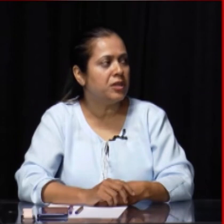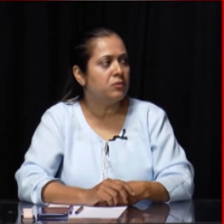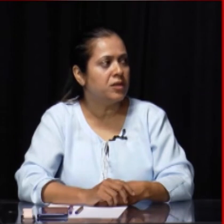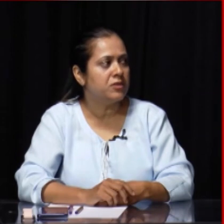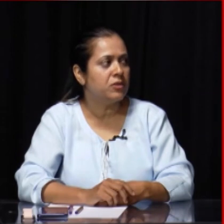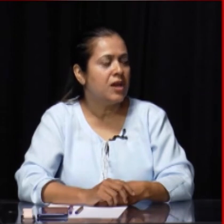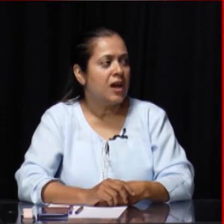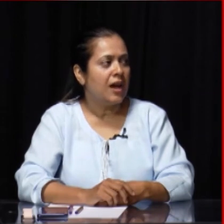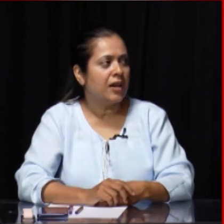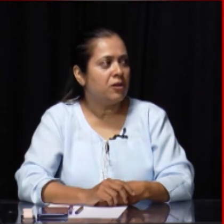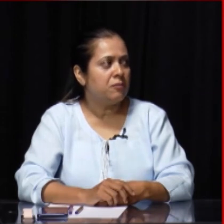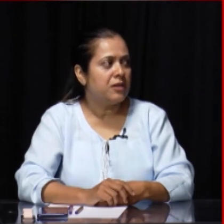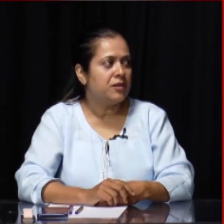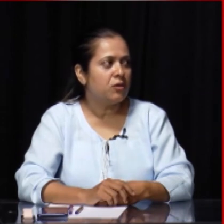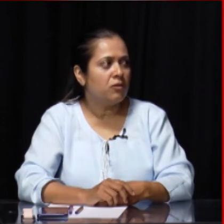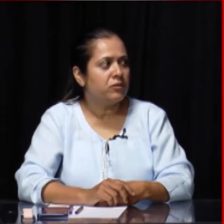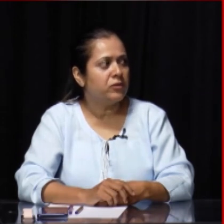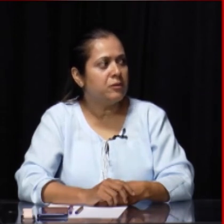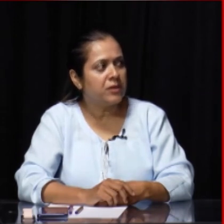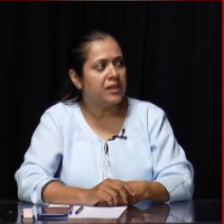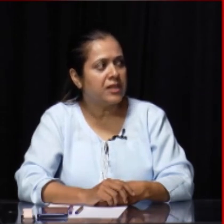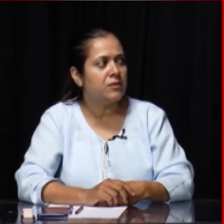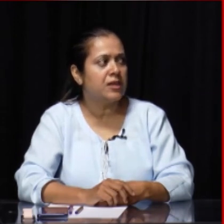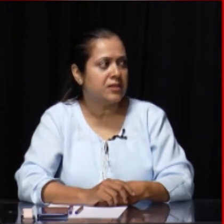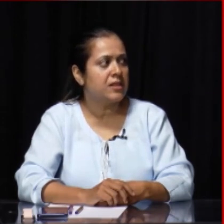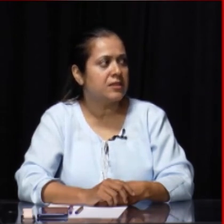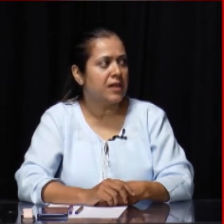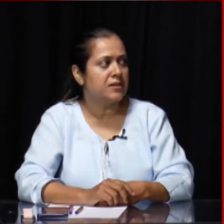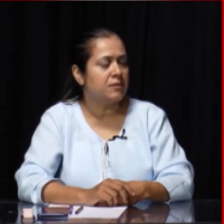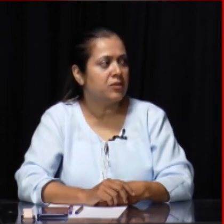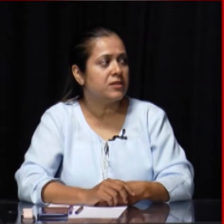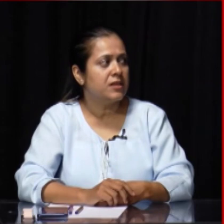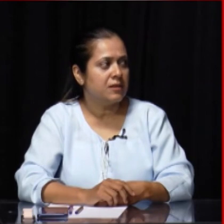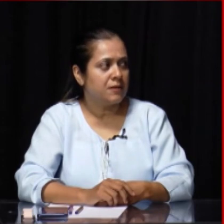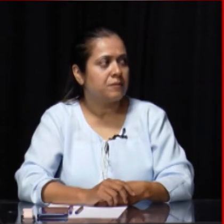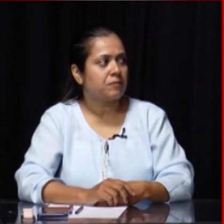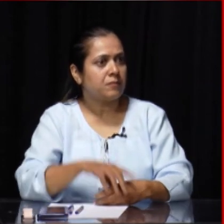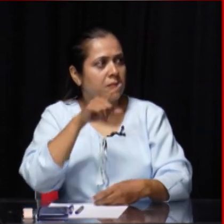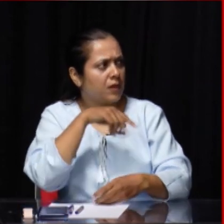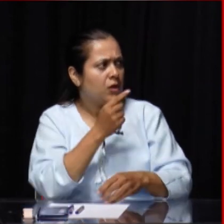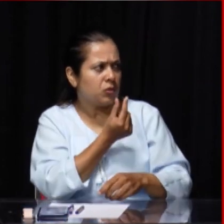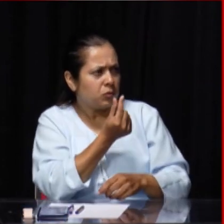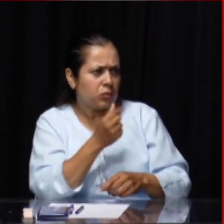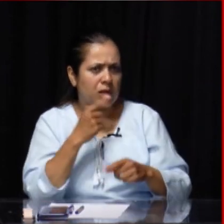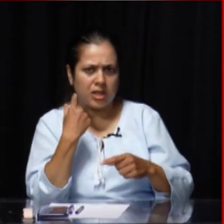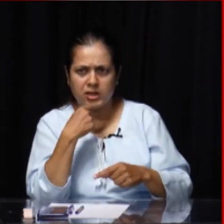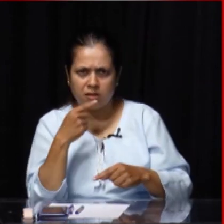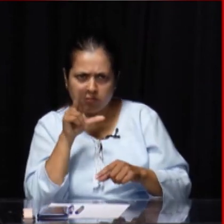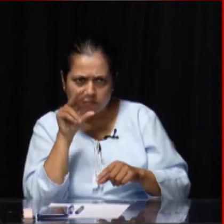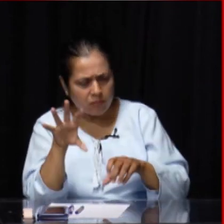some routine words. So I got a benefit of, you know, lip reading as well as signs. Because so now you can lip read?